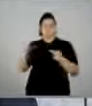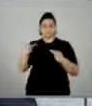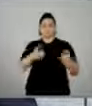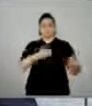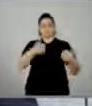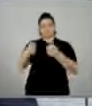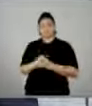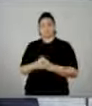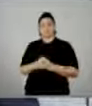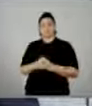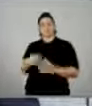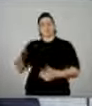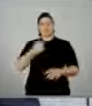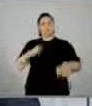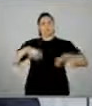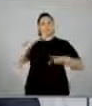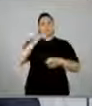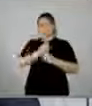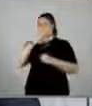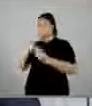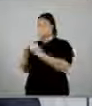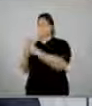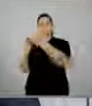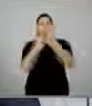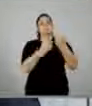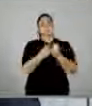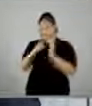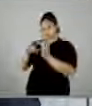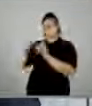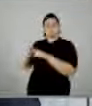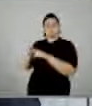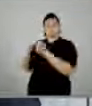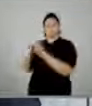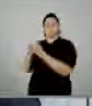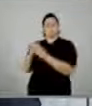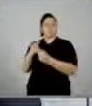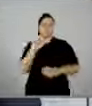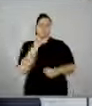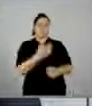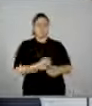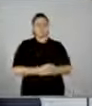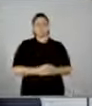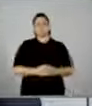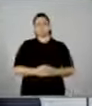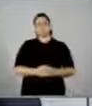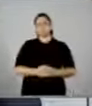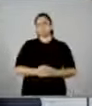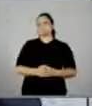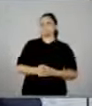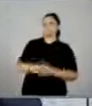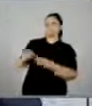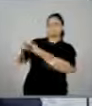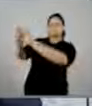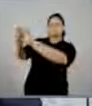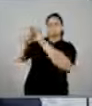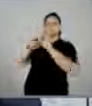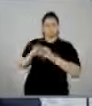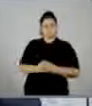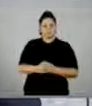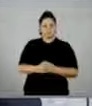Victorian Government has always appreciated that support. Yeah. Prime Minister, Greg? Are you saying they should not be used to replace hotel quarantine